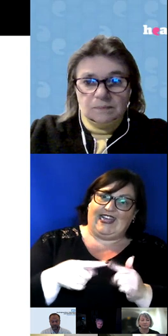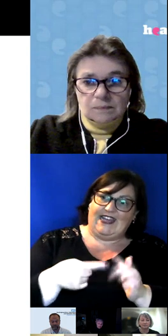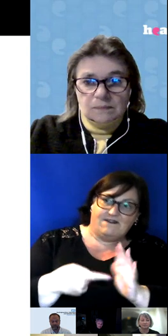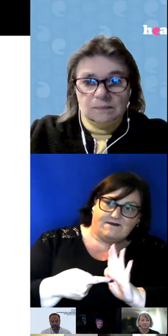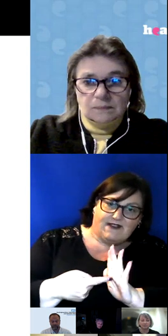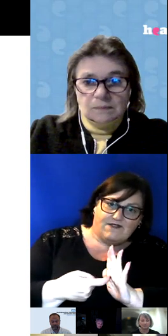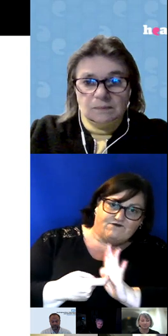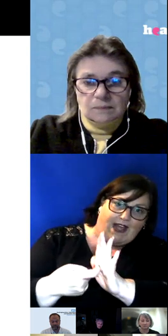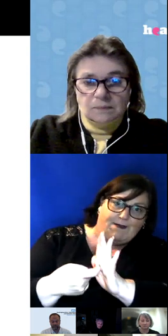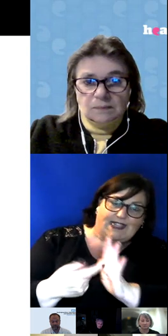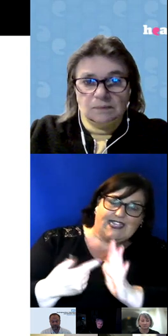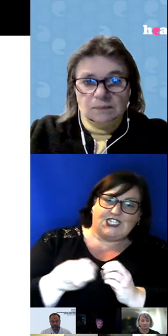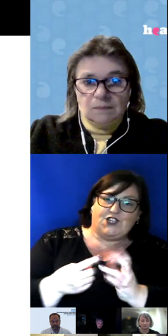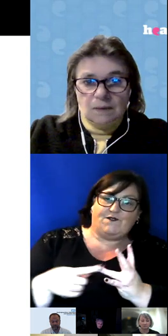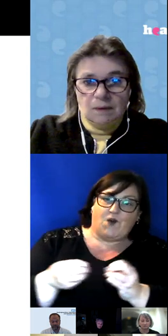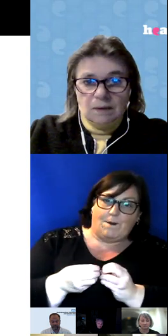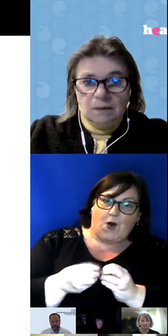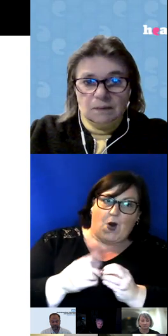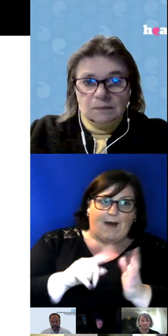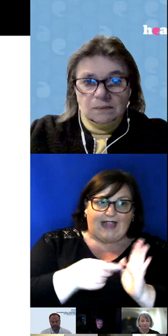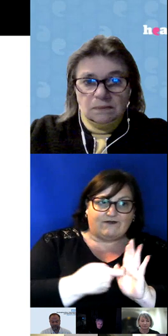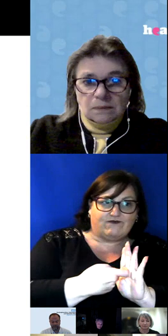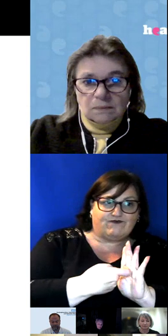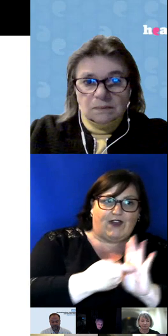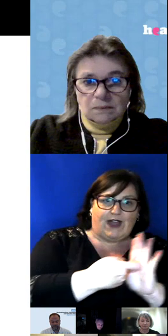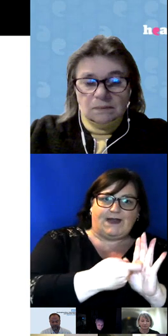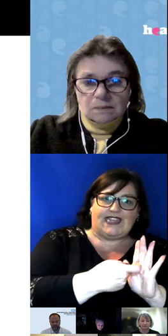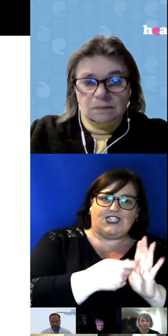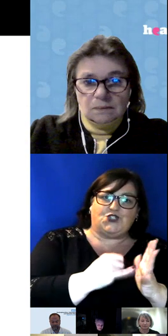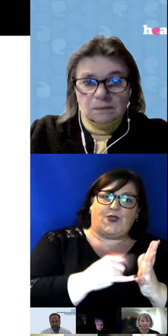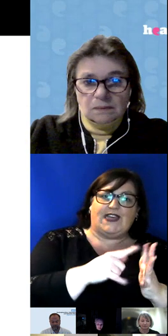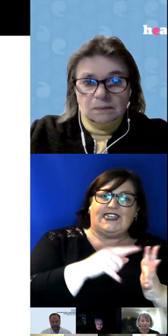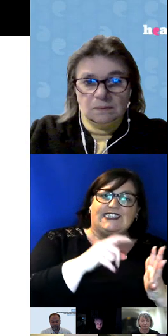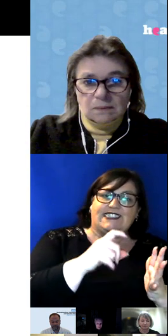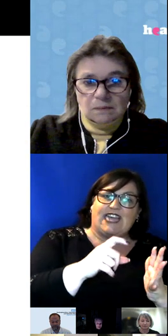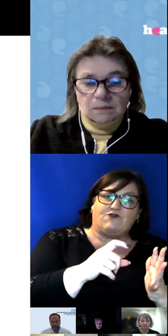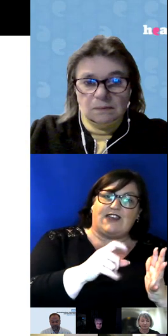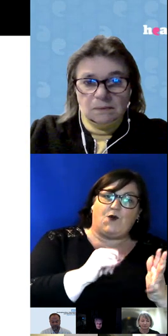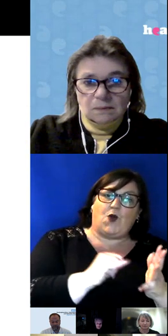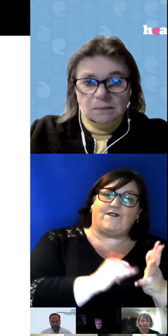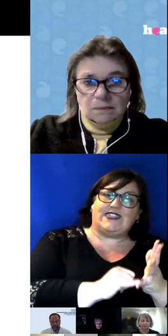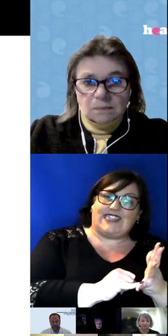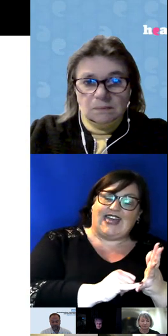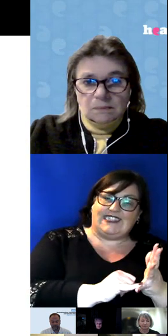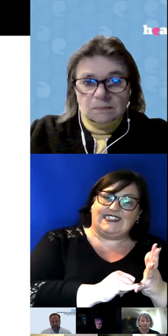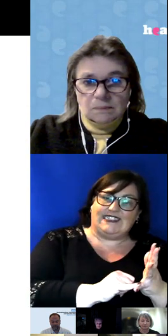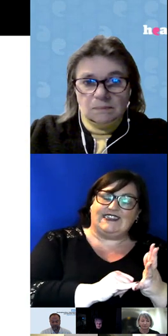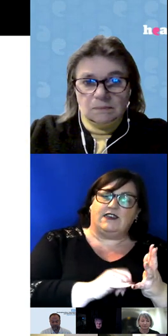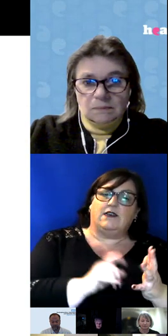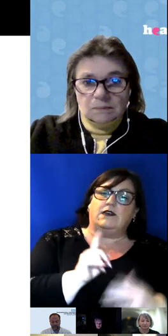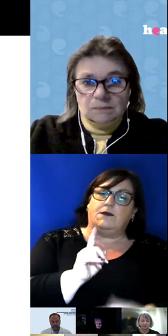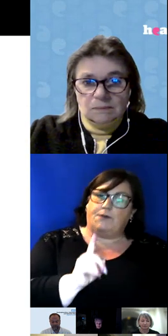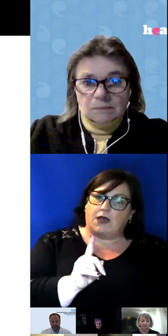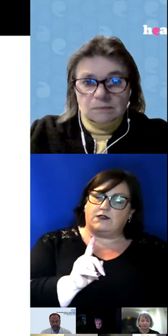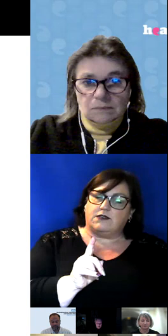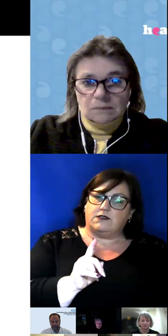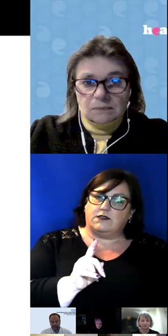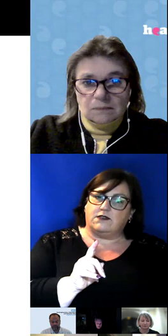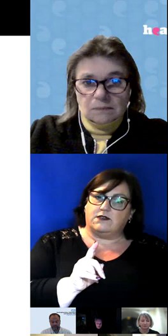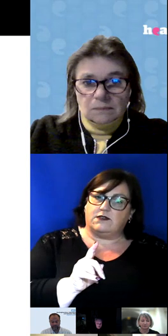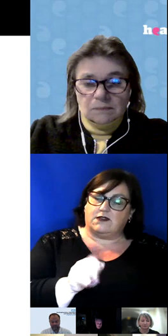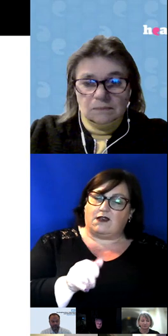some recommendations for the Secretary of State. But relating to that particular issue about areas experiencing major